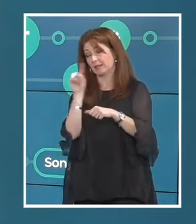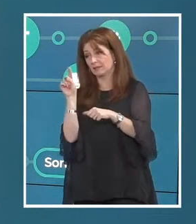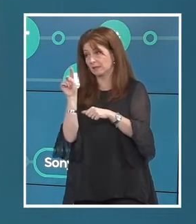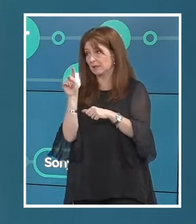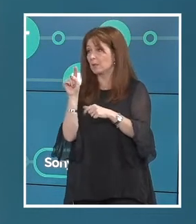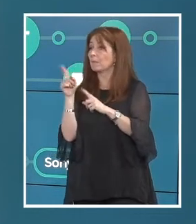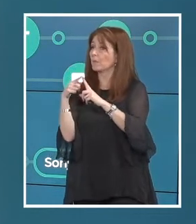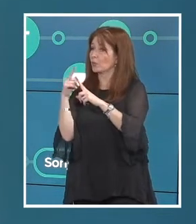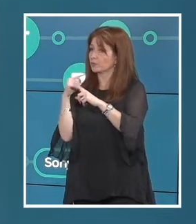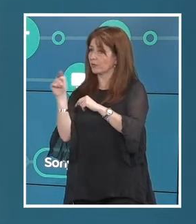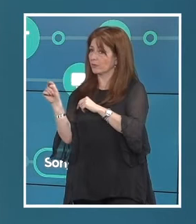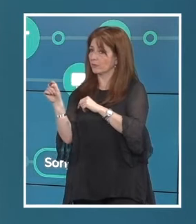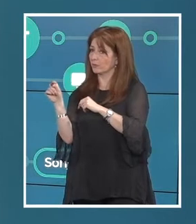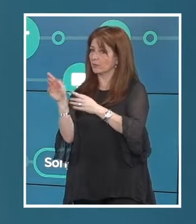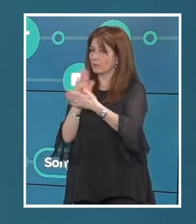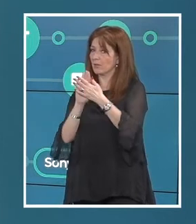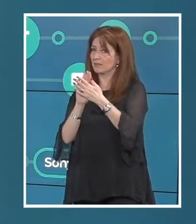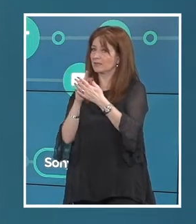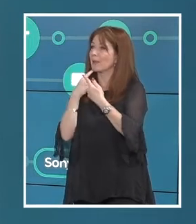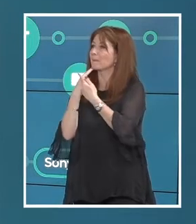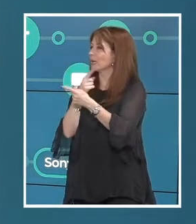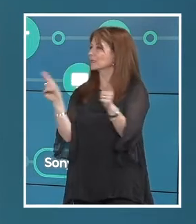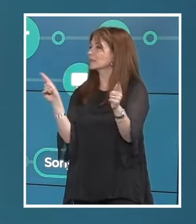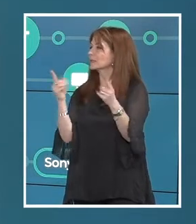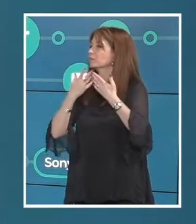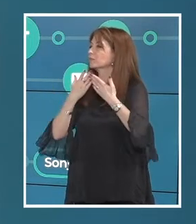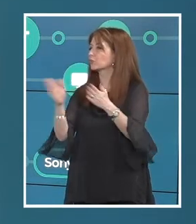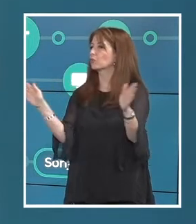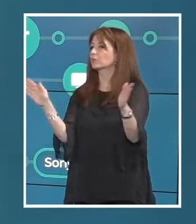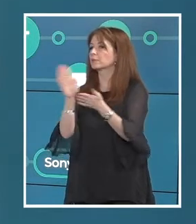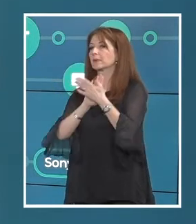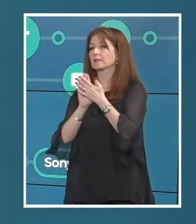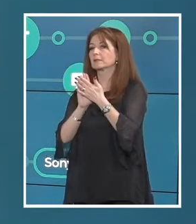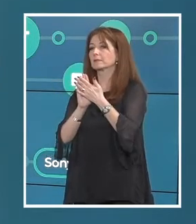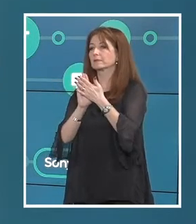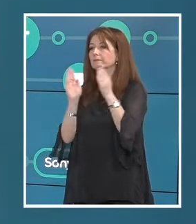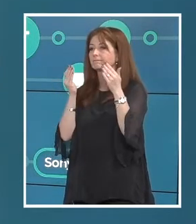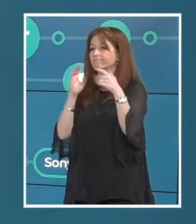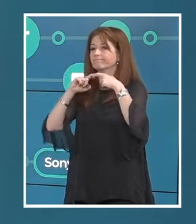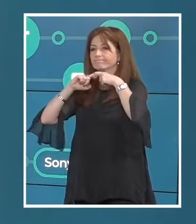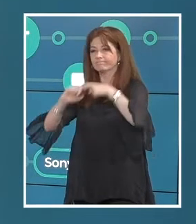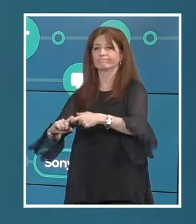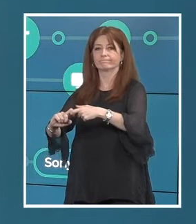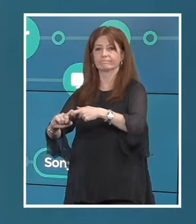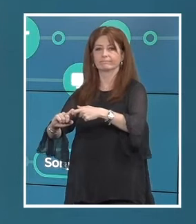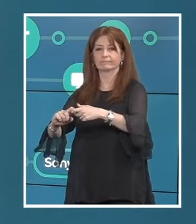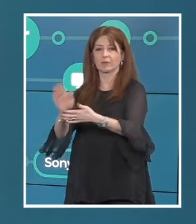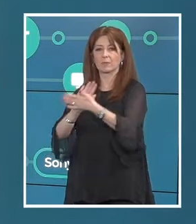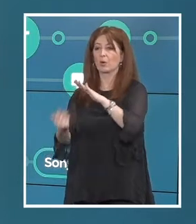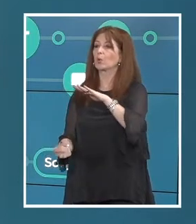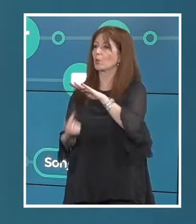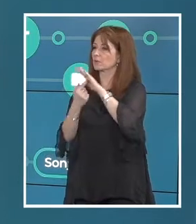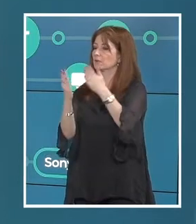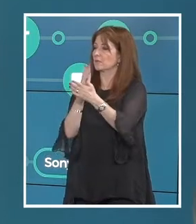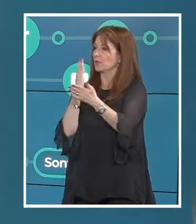content, but it also sends a broader message to our colleagues that we've made an important commitment to making sure that our content is